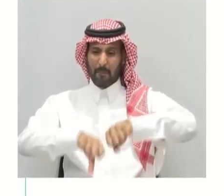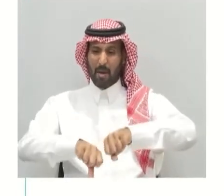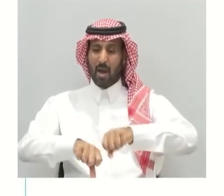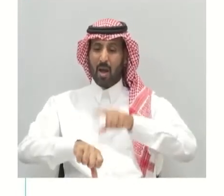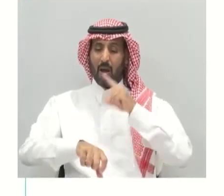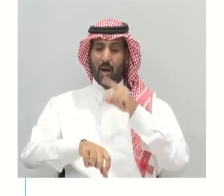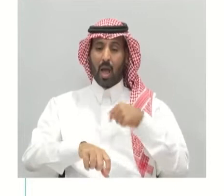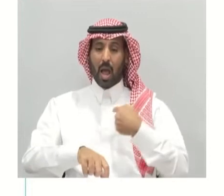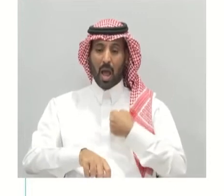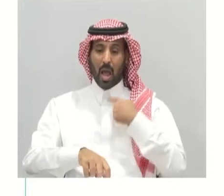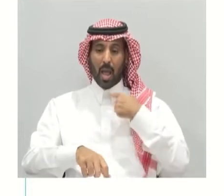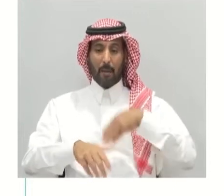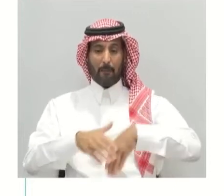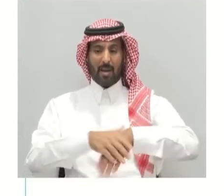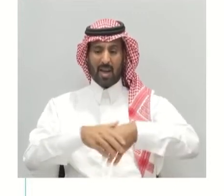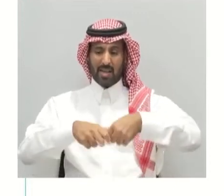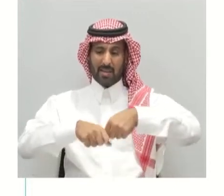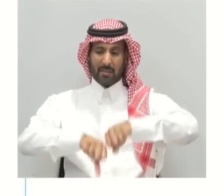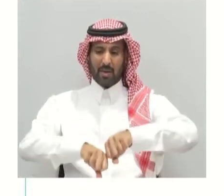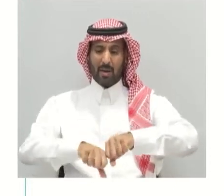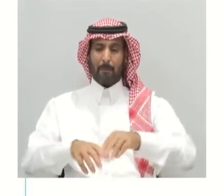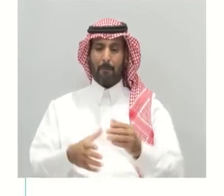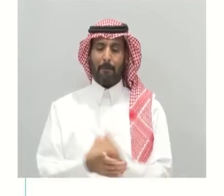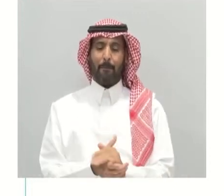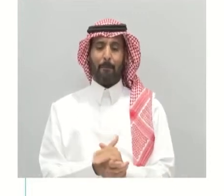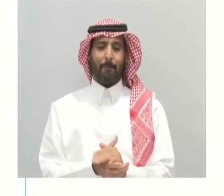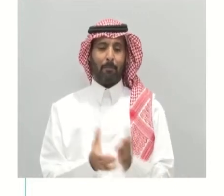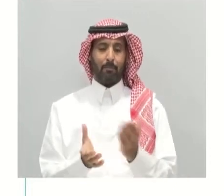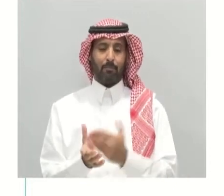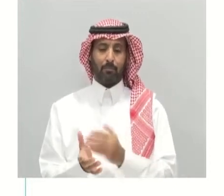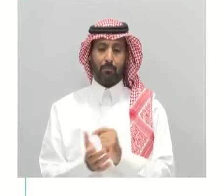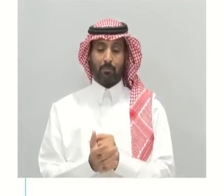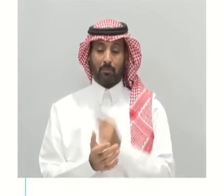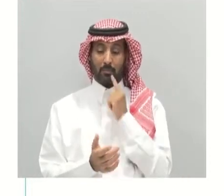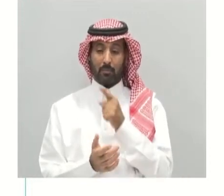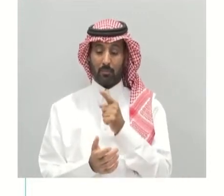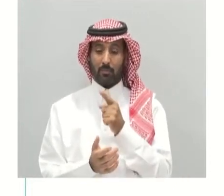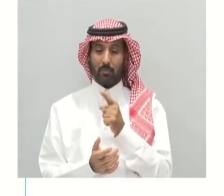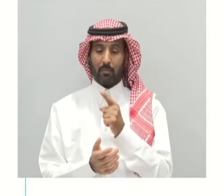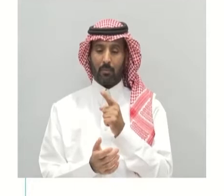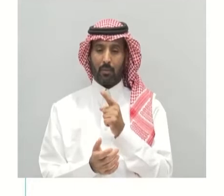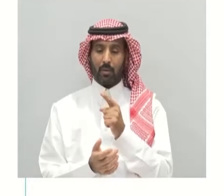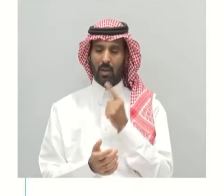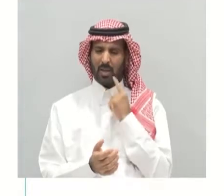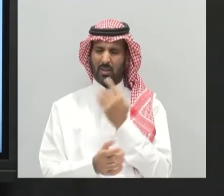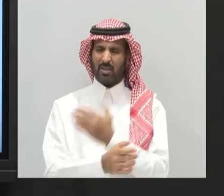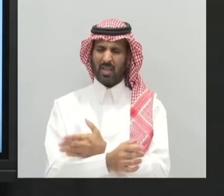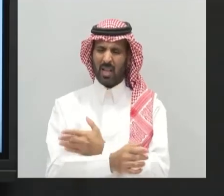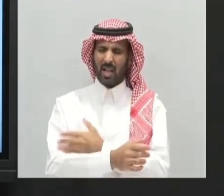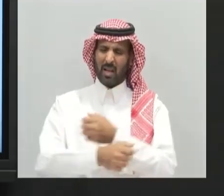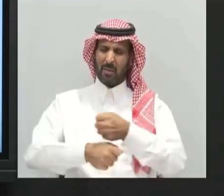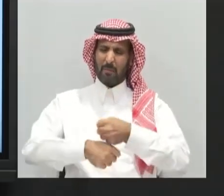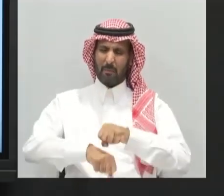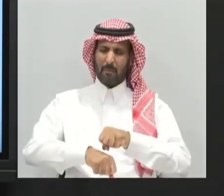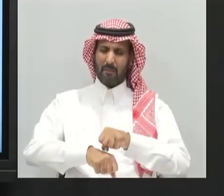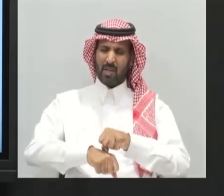I broke my leg. Also, when we got hurt in our body